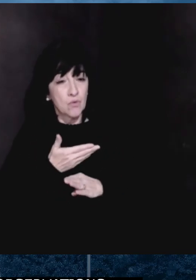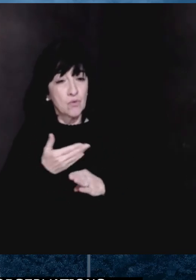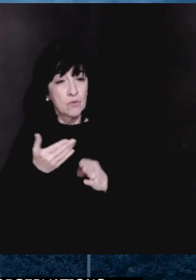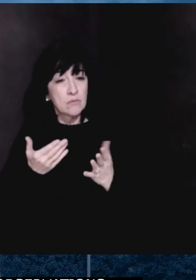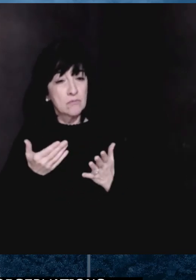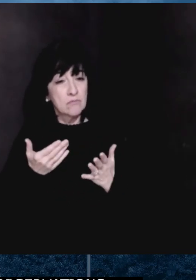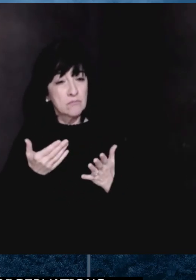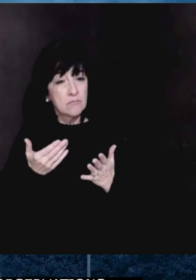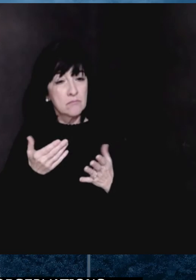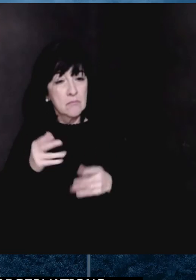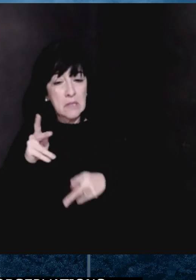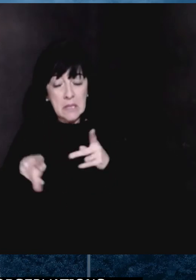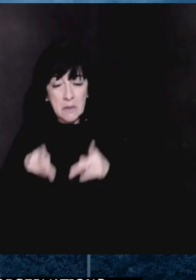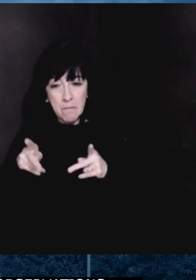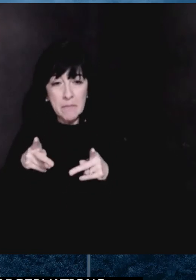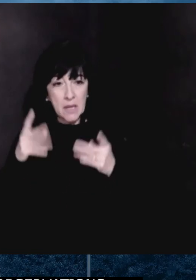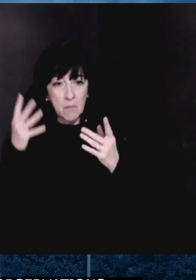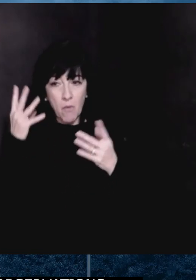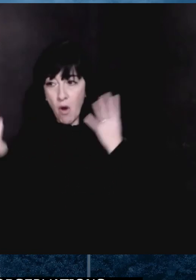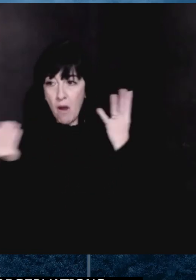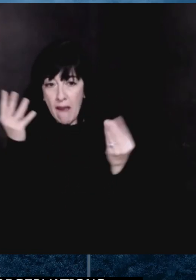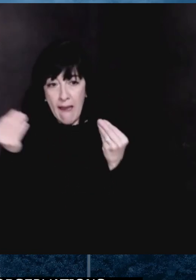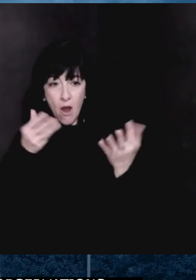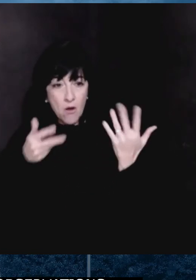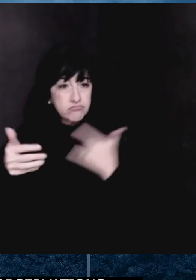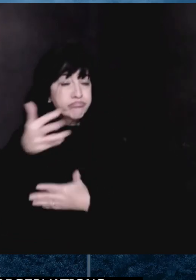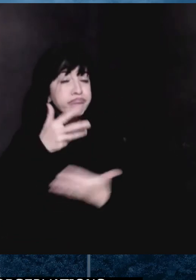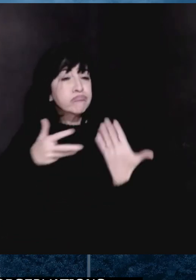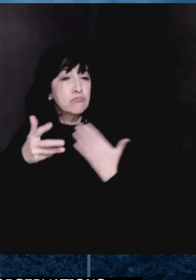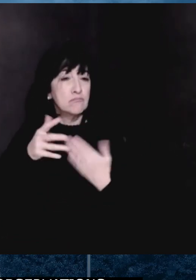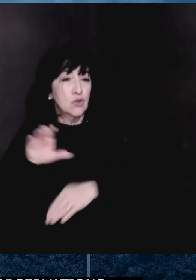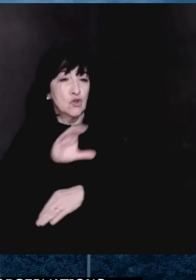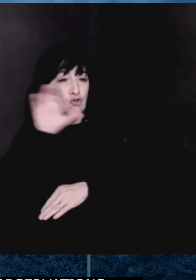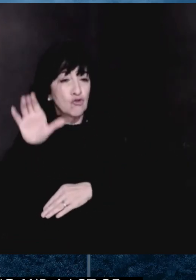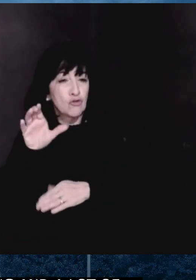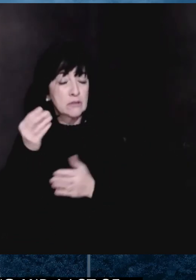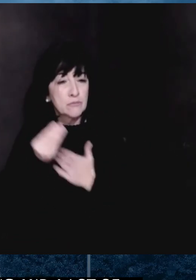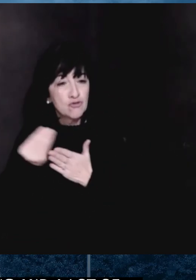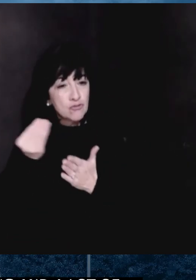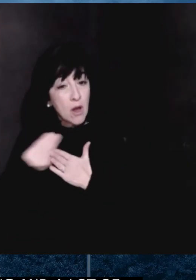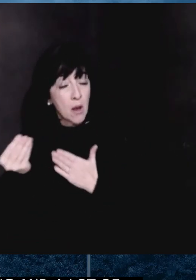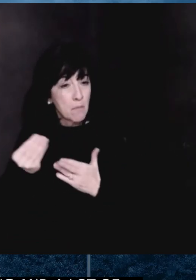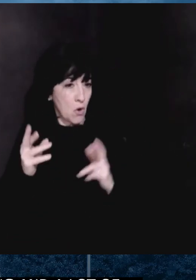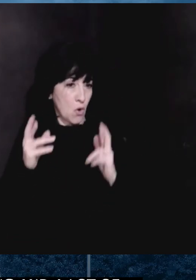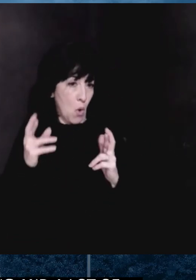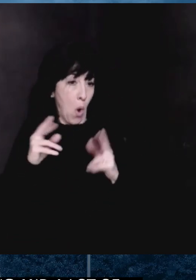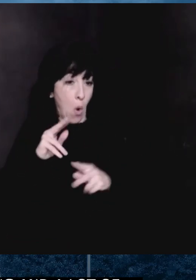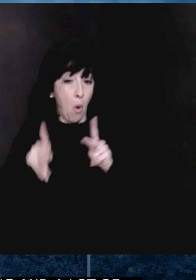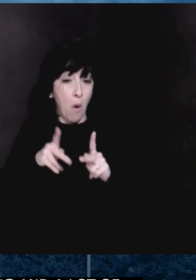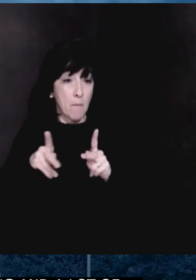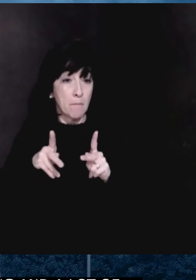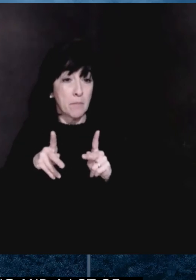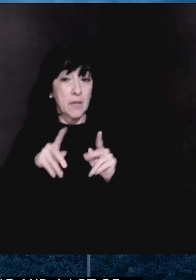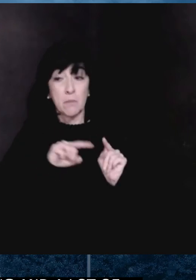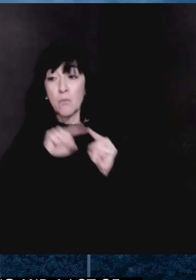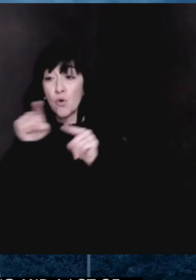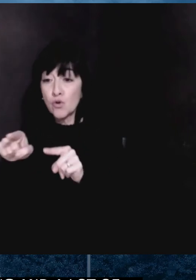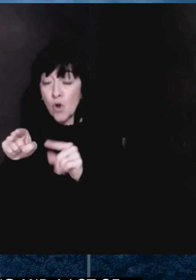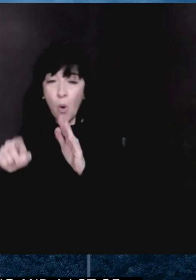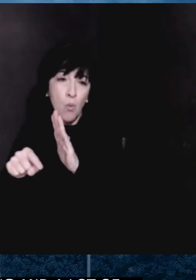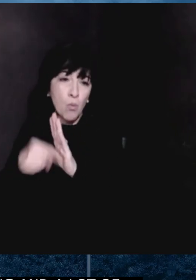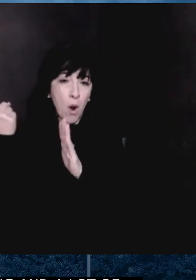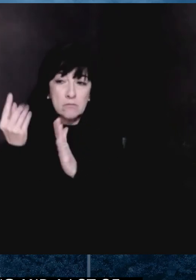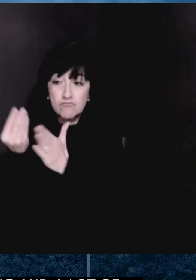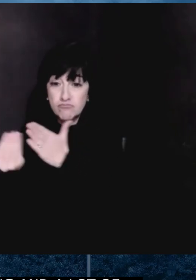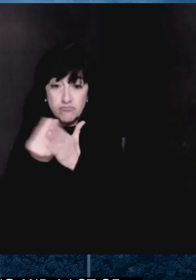holiday shopping, and hopefully they were limiting their number of trips. At the same time, parking lots at